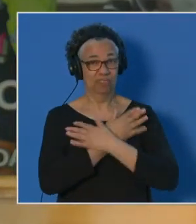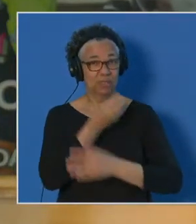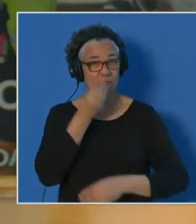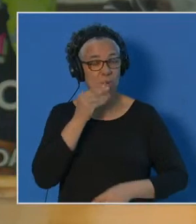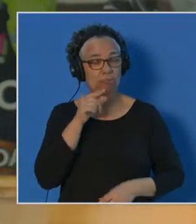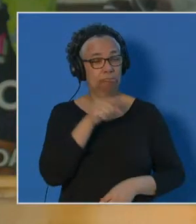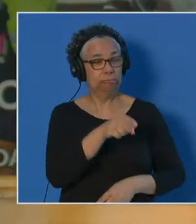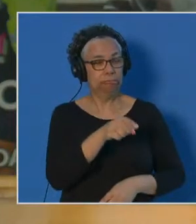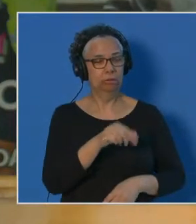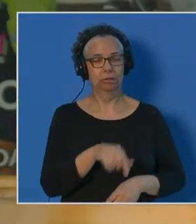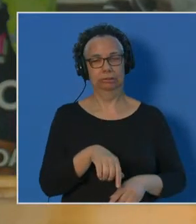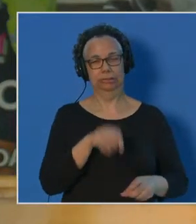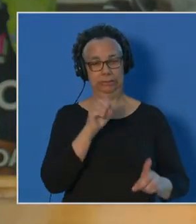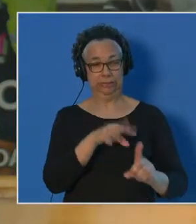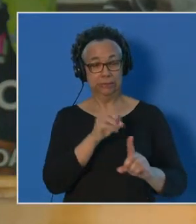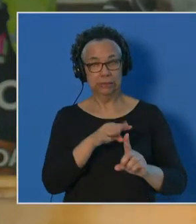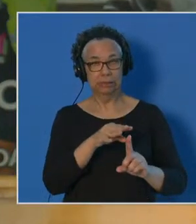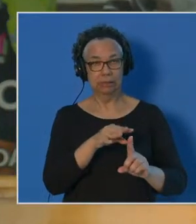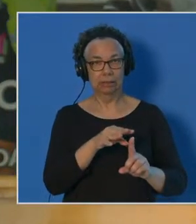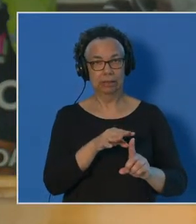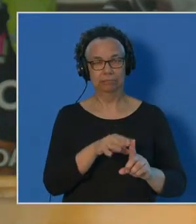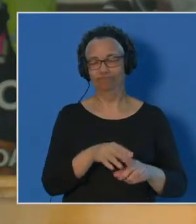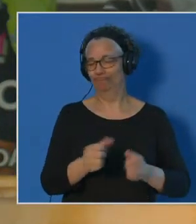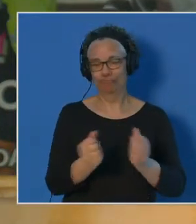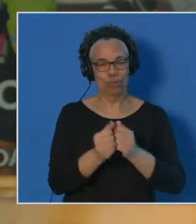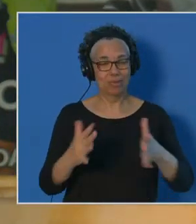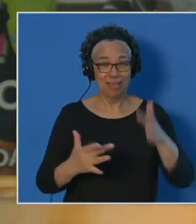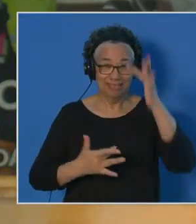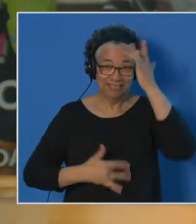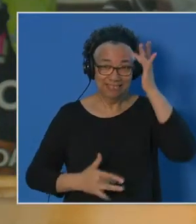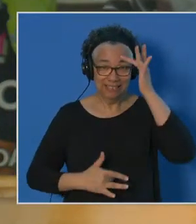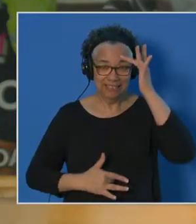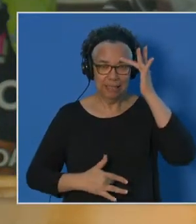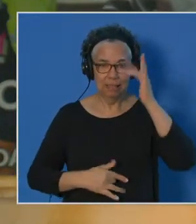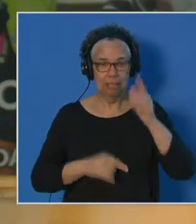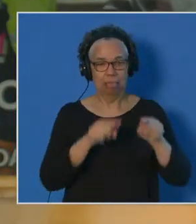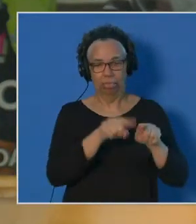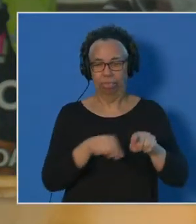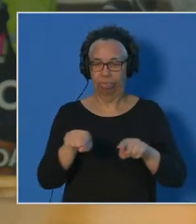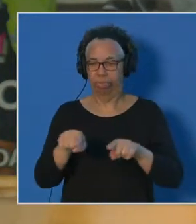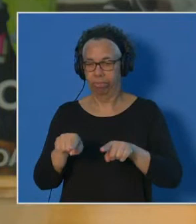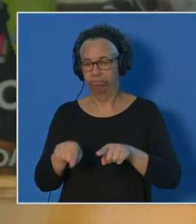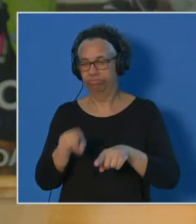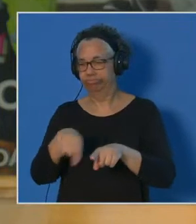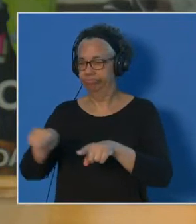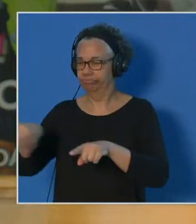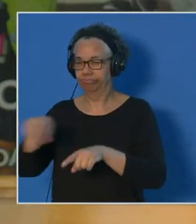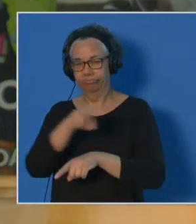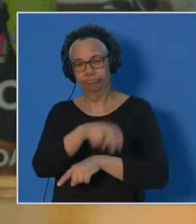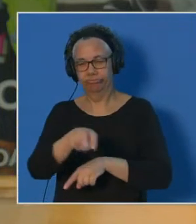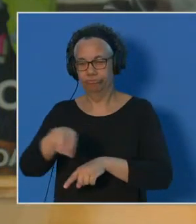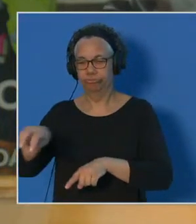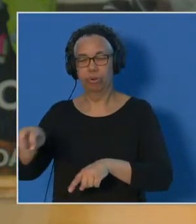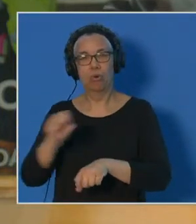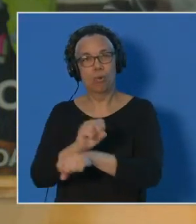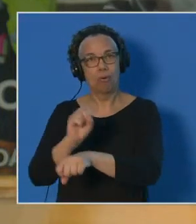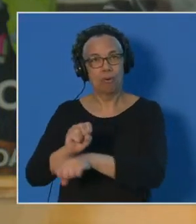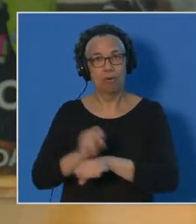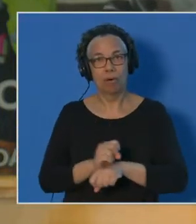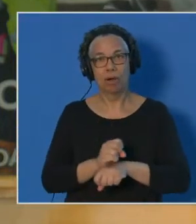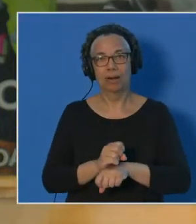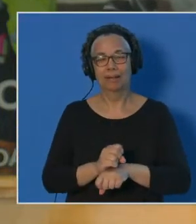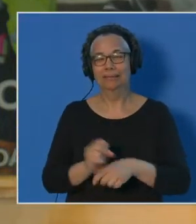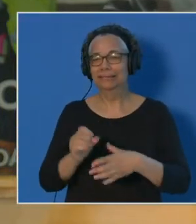becomes exposed and asymptomatic, and then becomes a super spreader by working at multiple rest homes. So at this point, though it